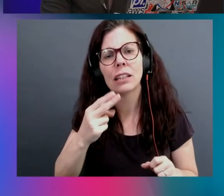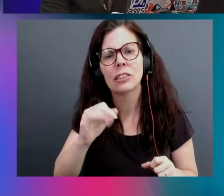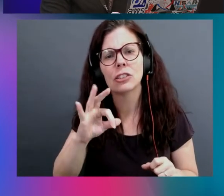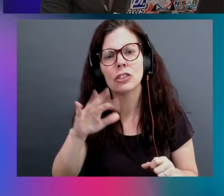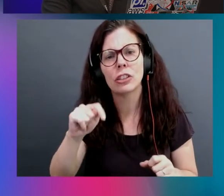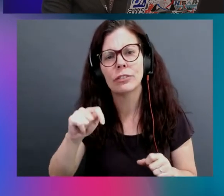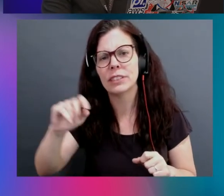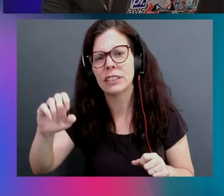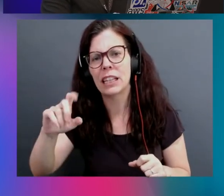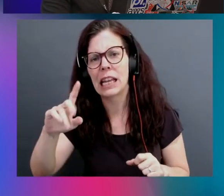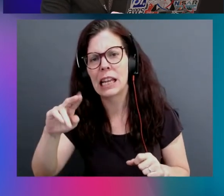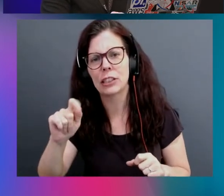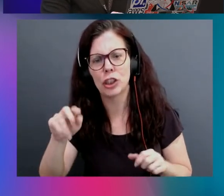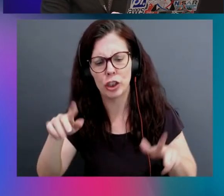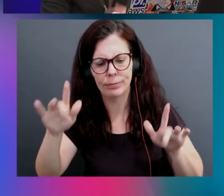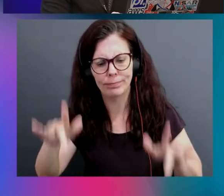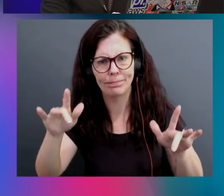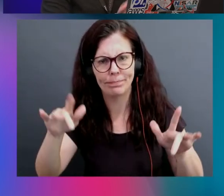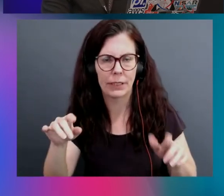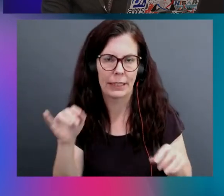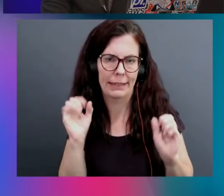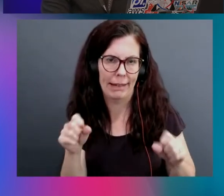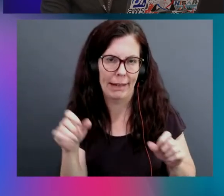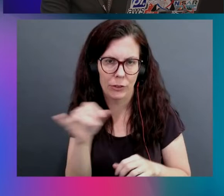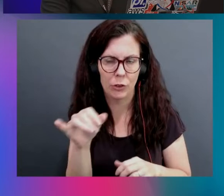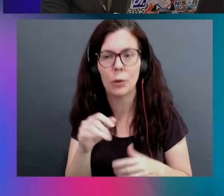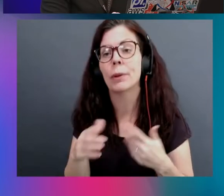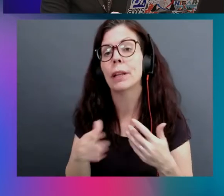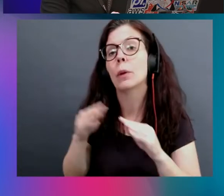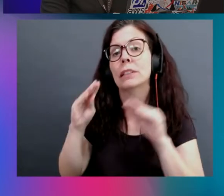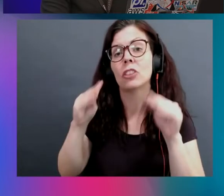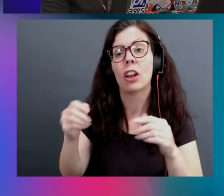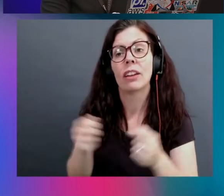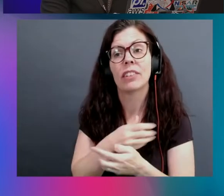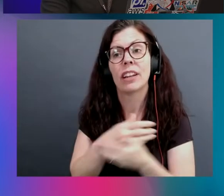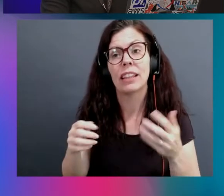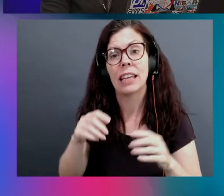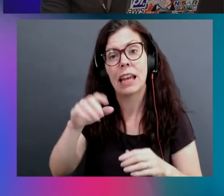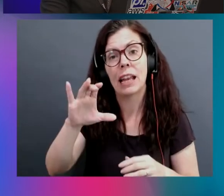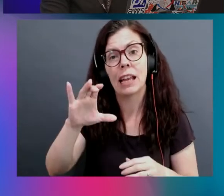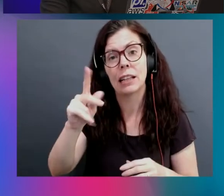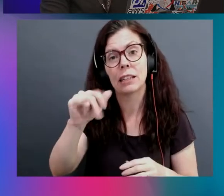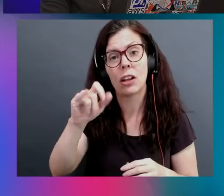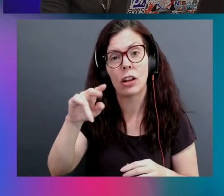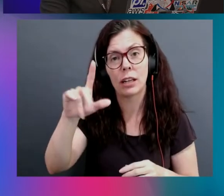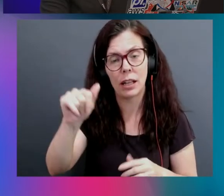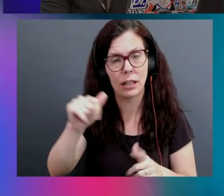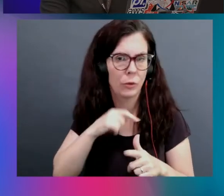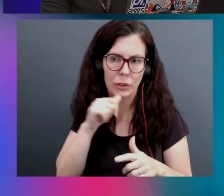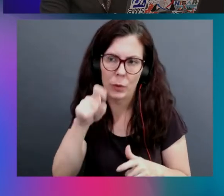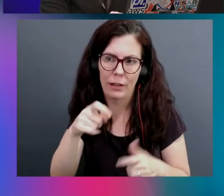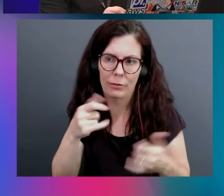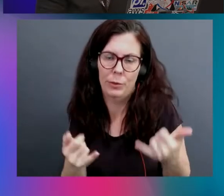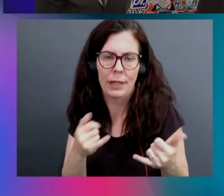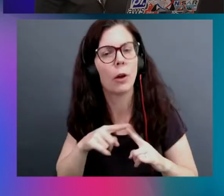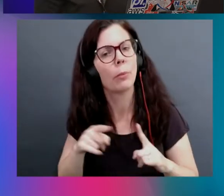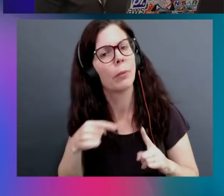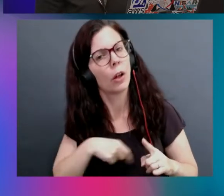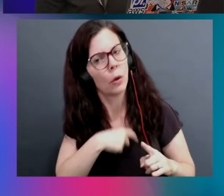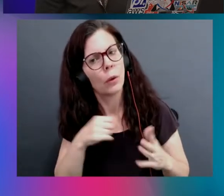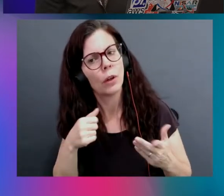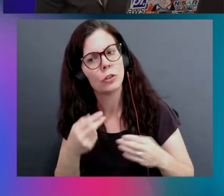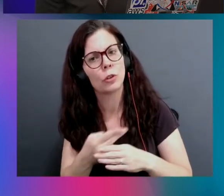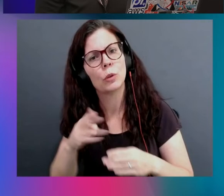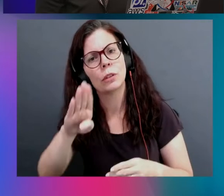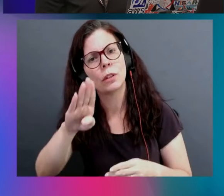show you a couple of things. So we installed everything in the Conda environment so we don't have to do anything here. However, we do want to use Boto3, and Boto3